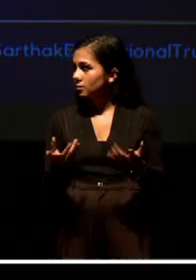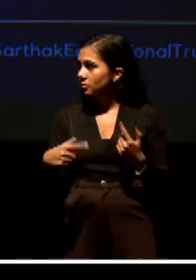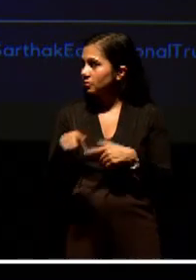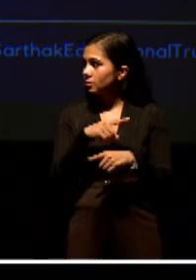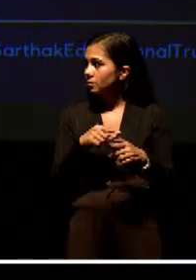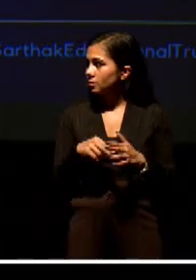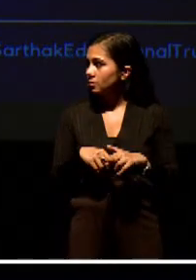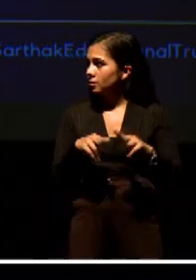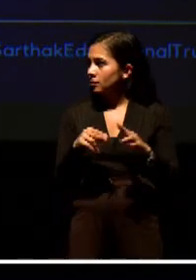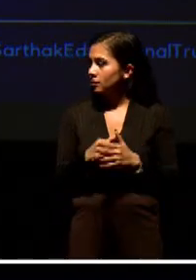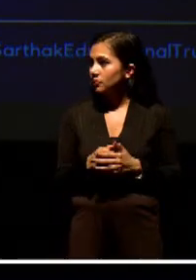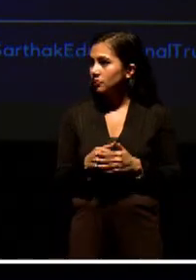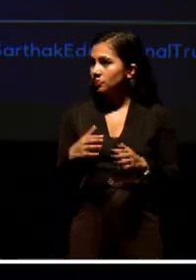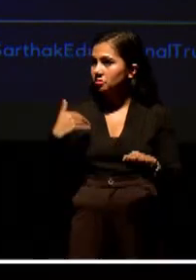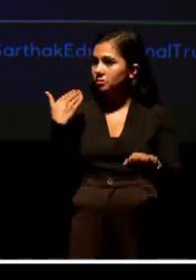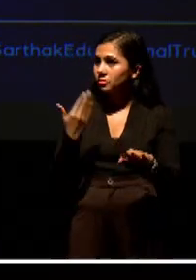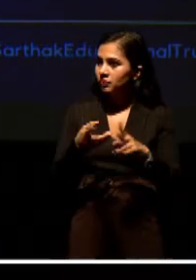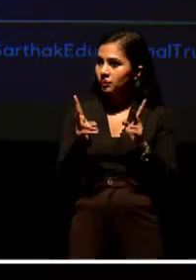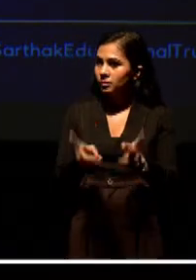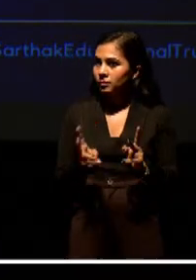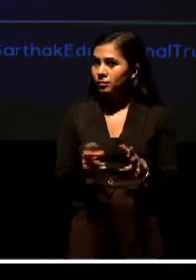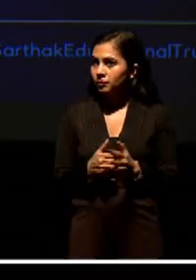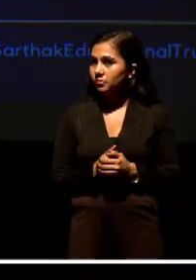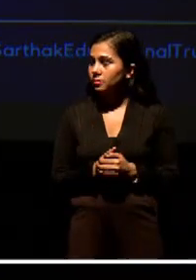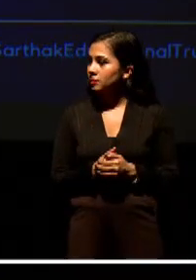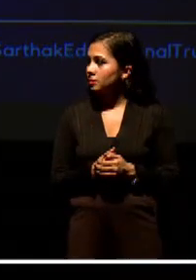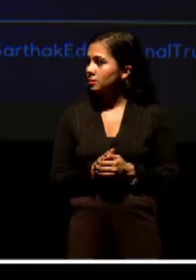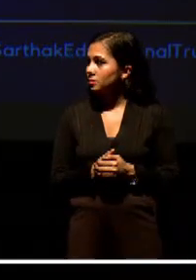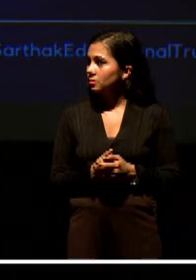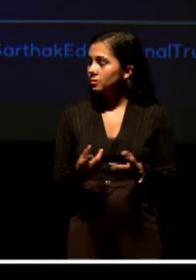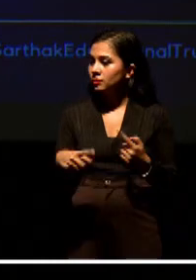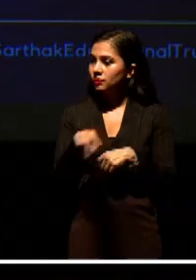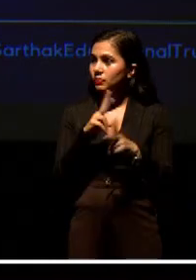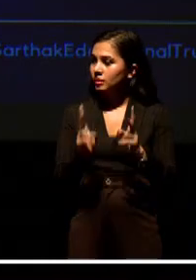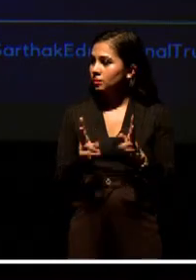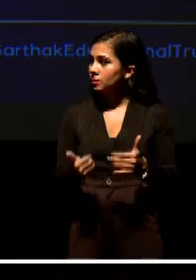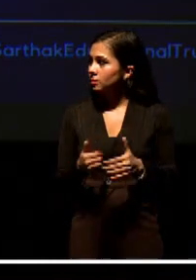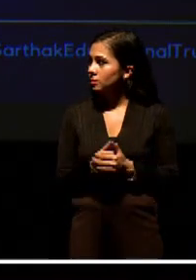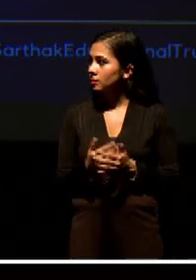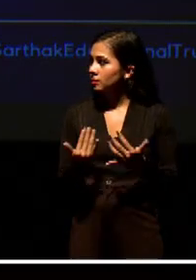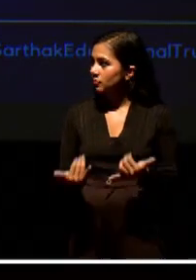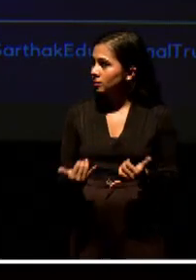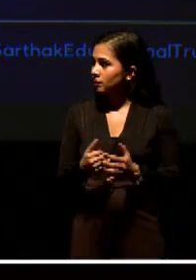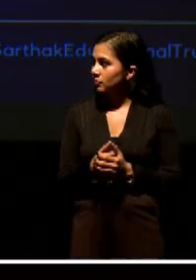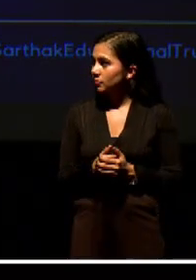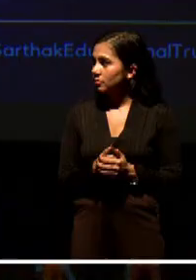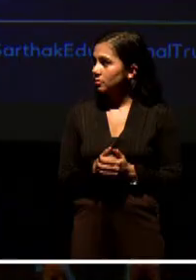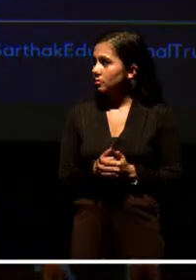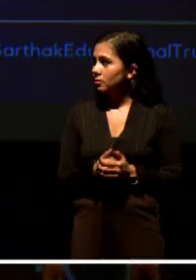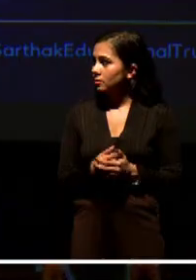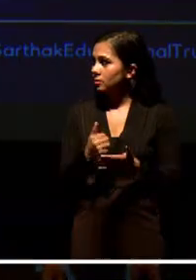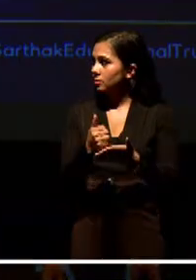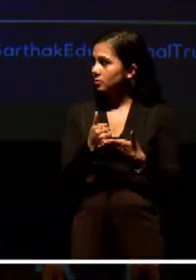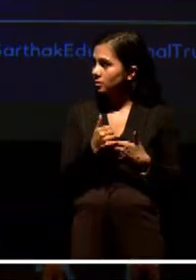around for this long. I mean, the attendance is thin right now, but you are still there. Now, so therefore, I'll take your help